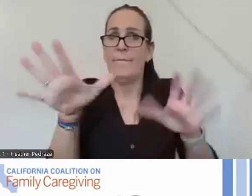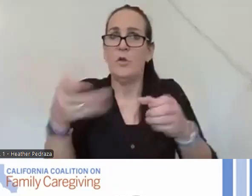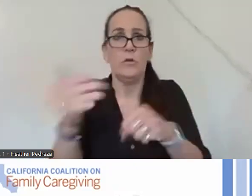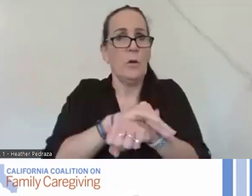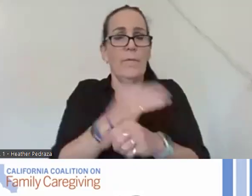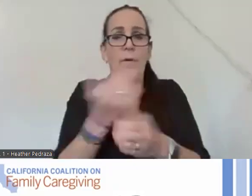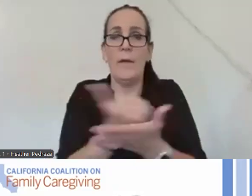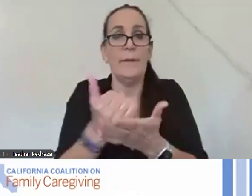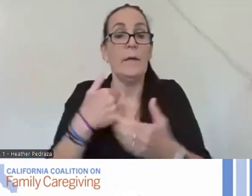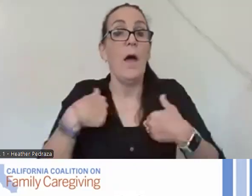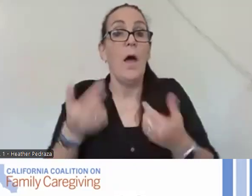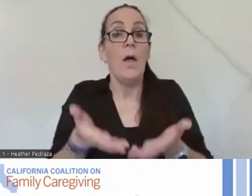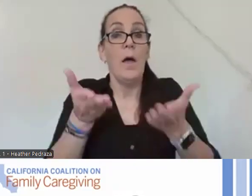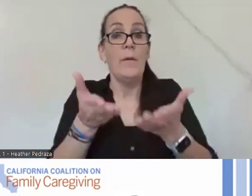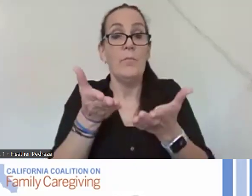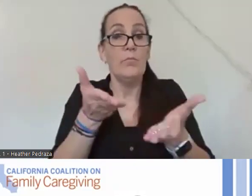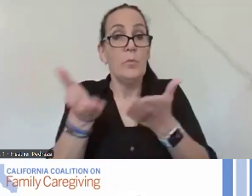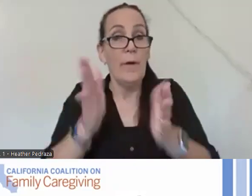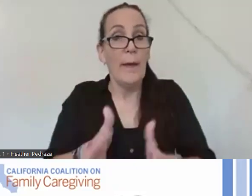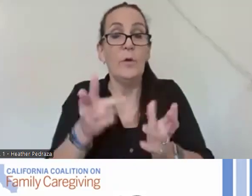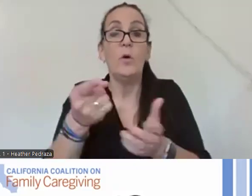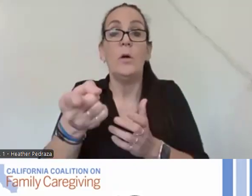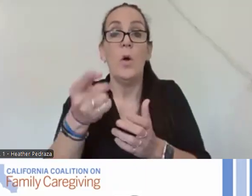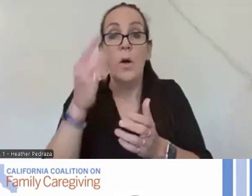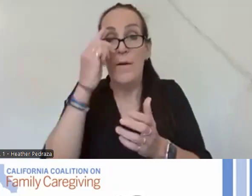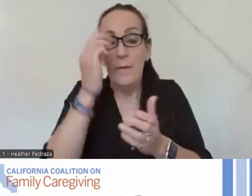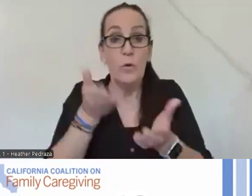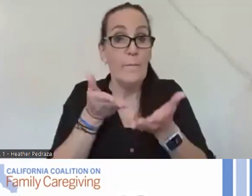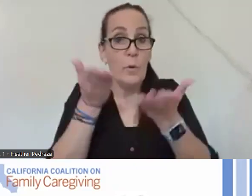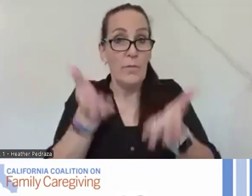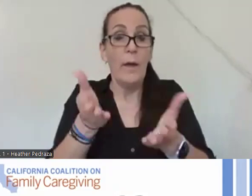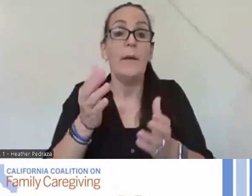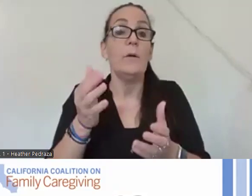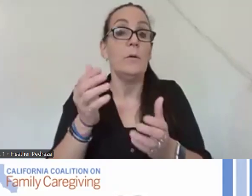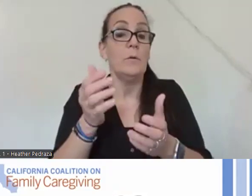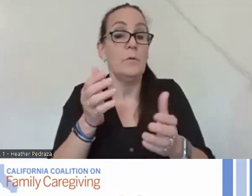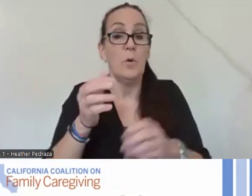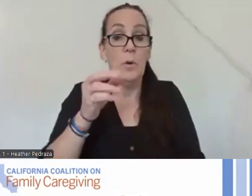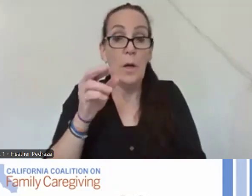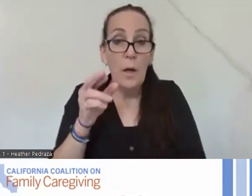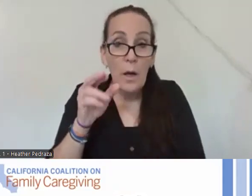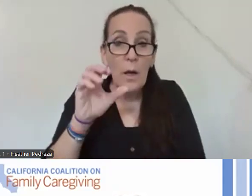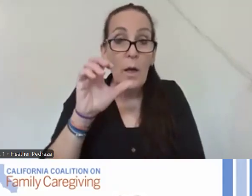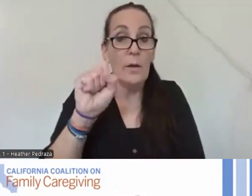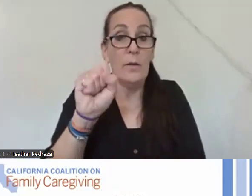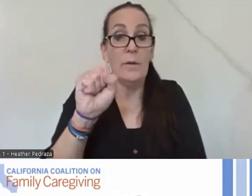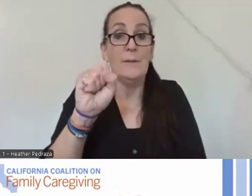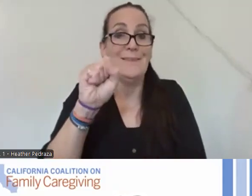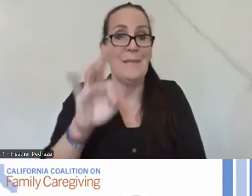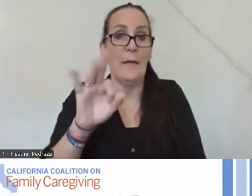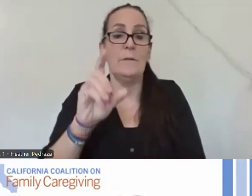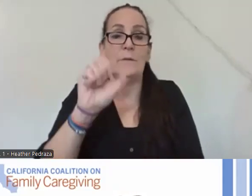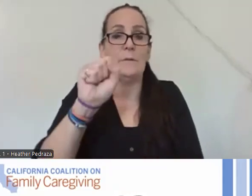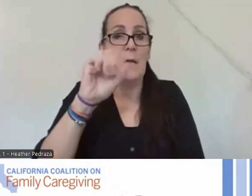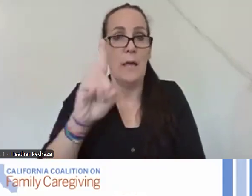a provider with the San Diego Regional Center. I serve adults with intellectual and developmental disabilities and